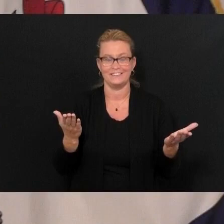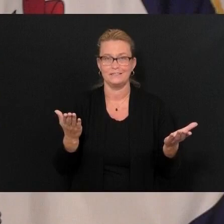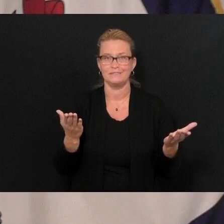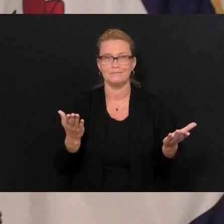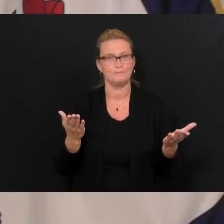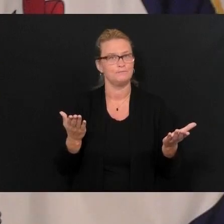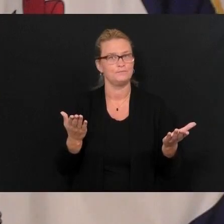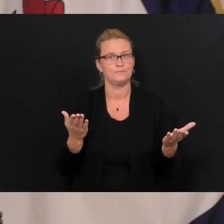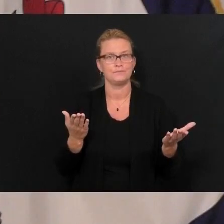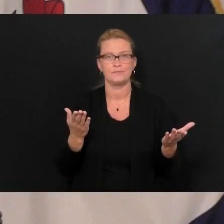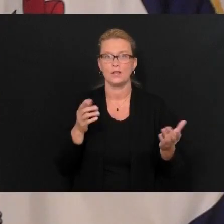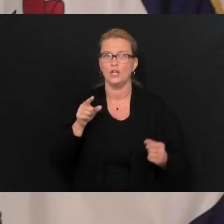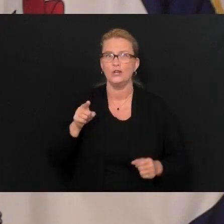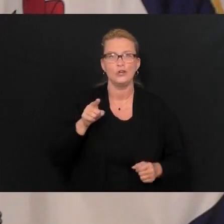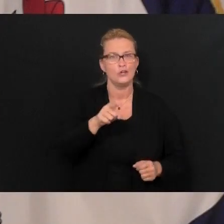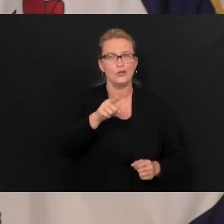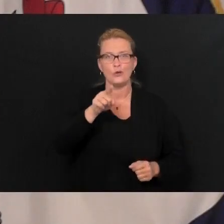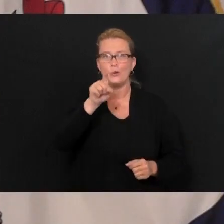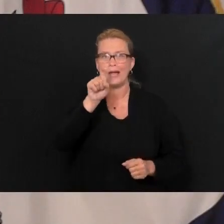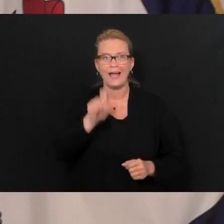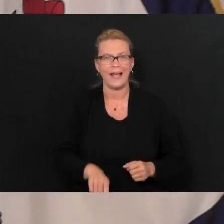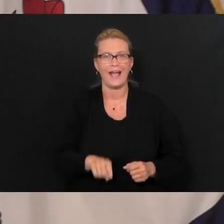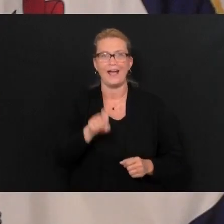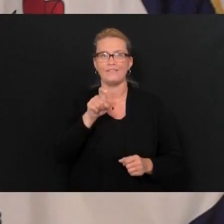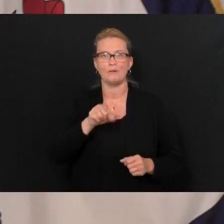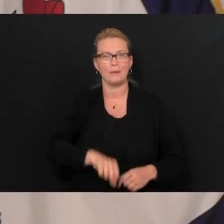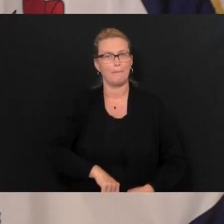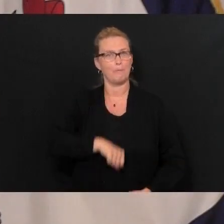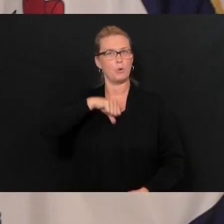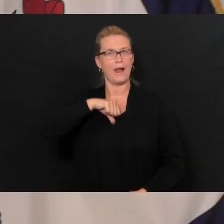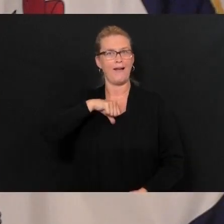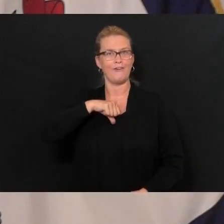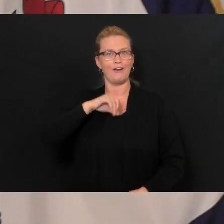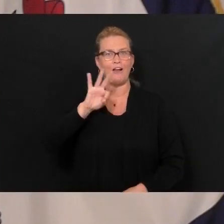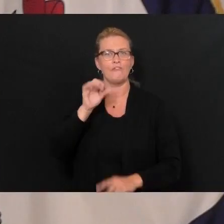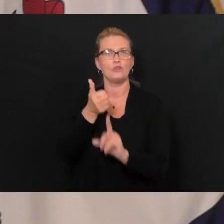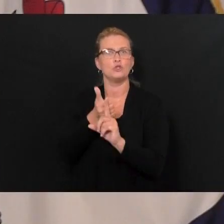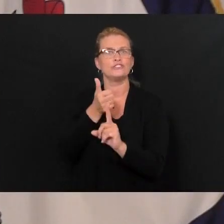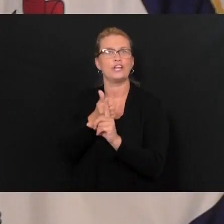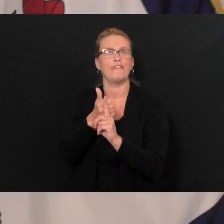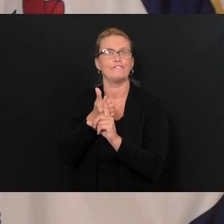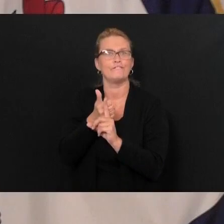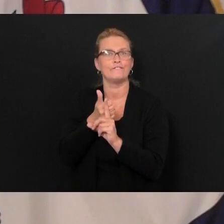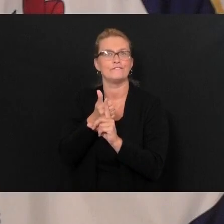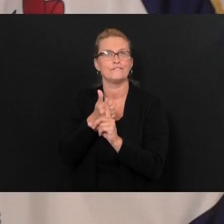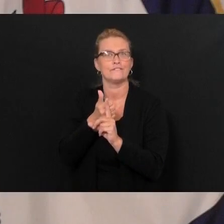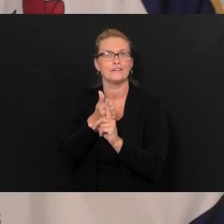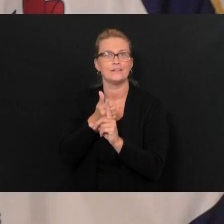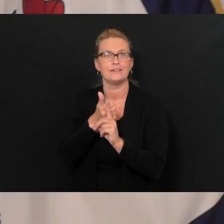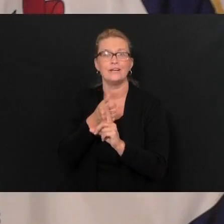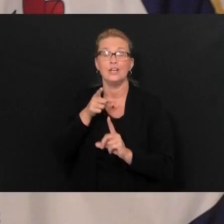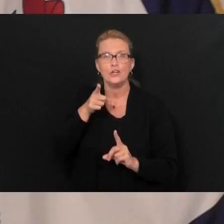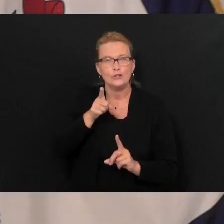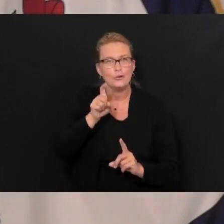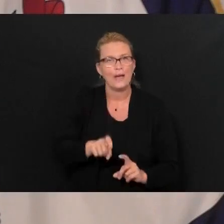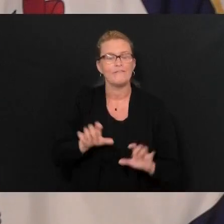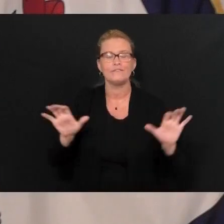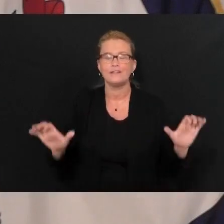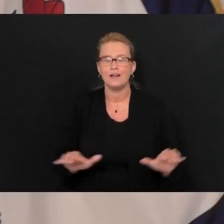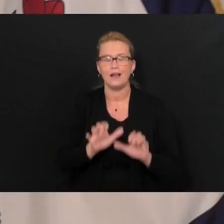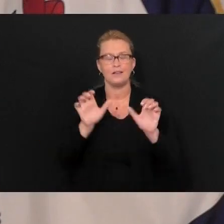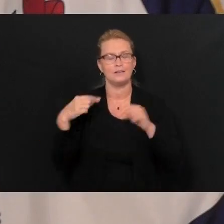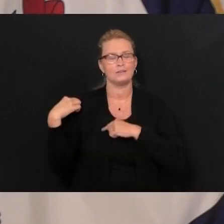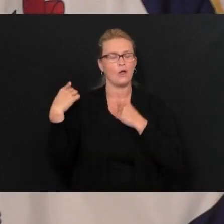is you have got to be super proud of you. I mean, you have done so much